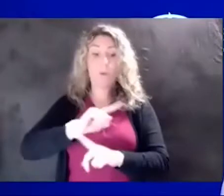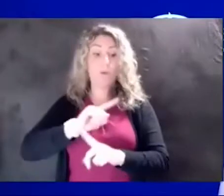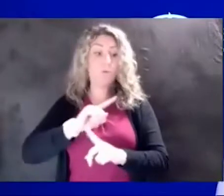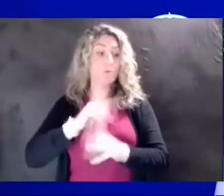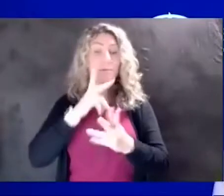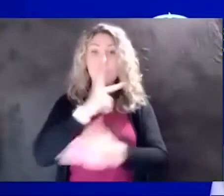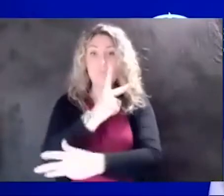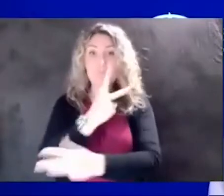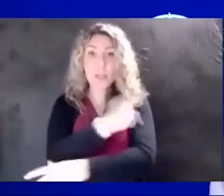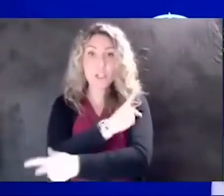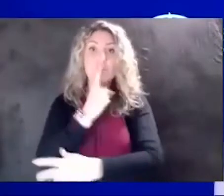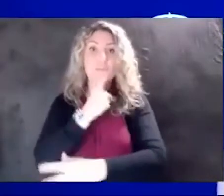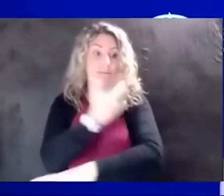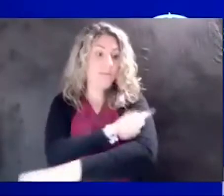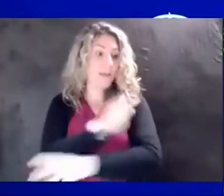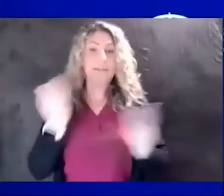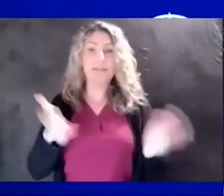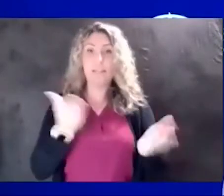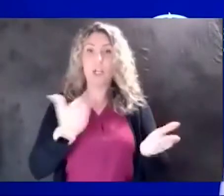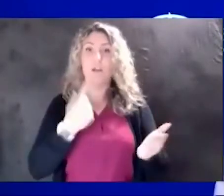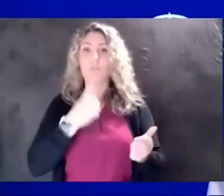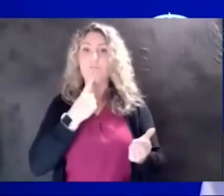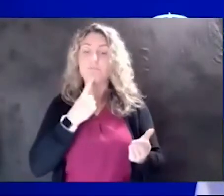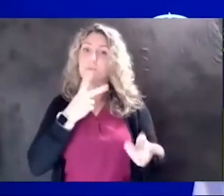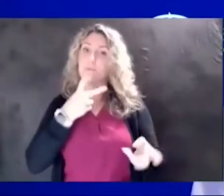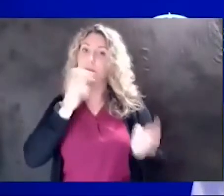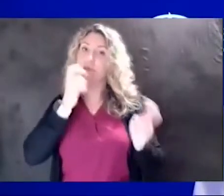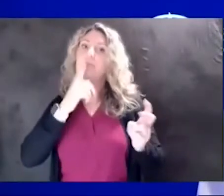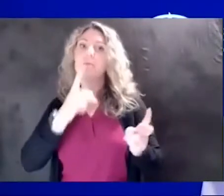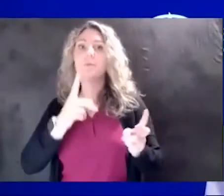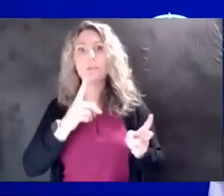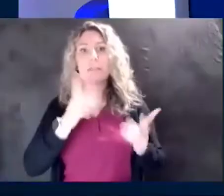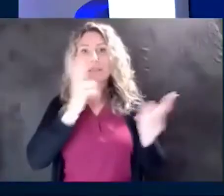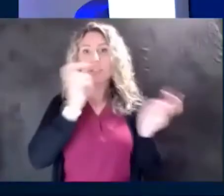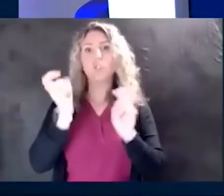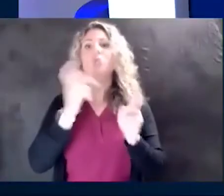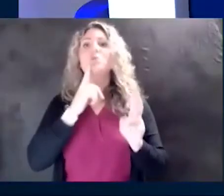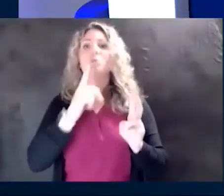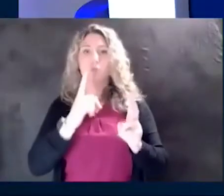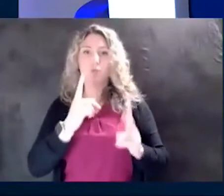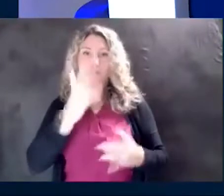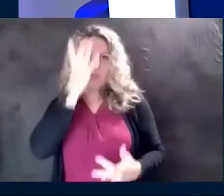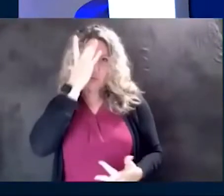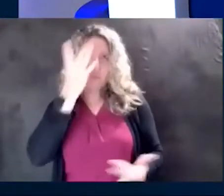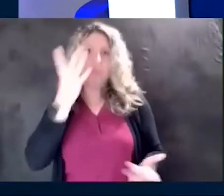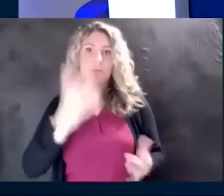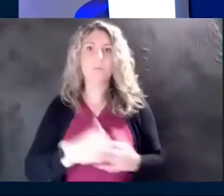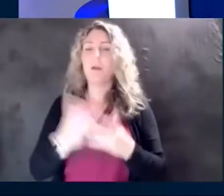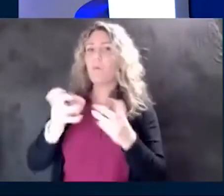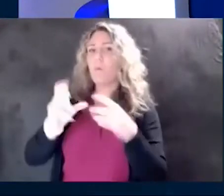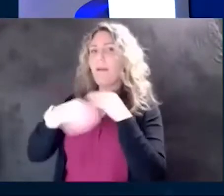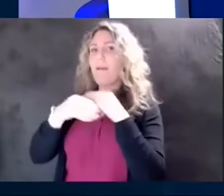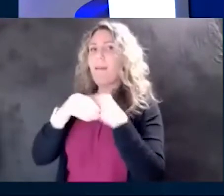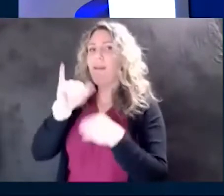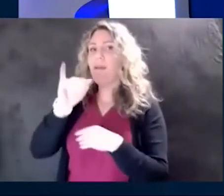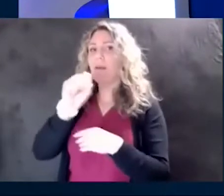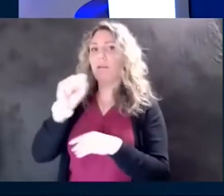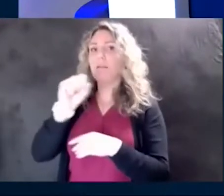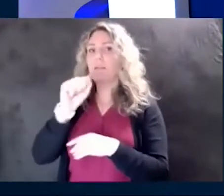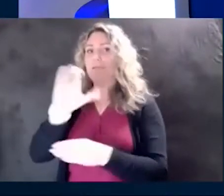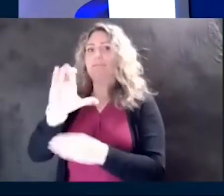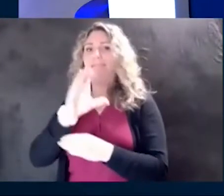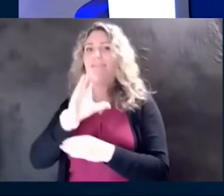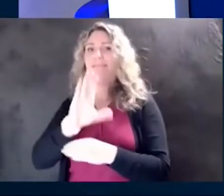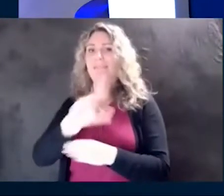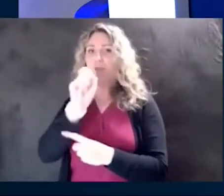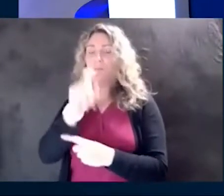hospital did have significant comorbidities as well. Okay, I'm going to kind of add to Isaac's question. Good question,